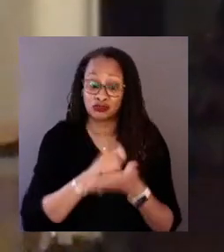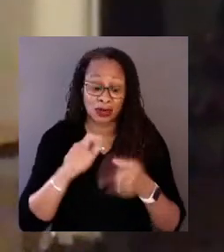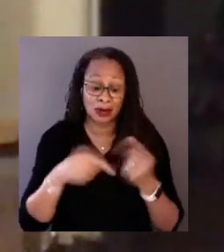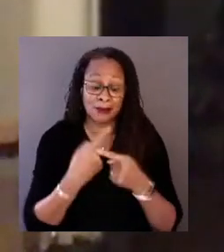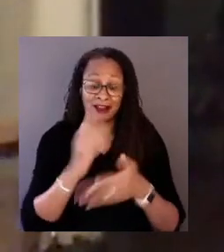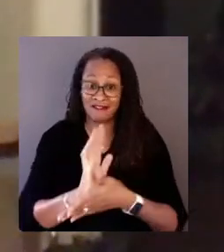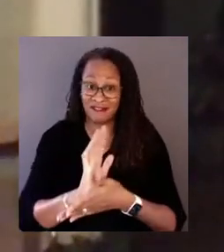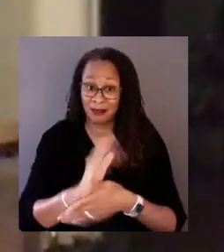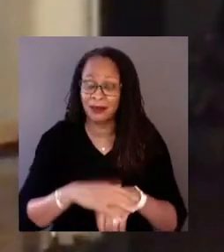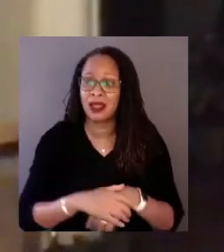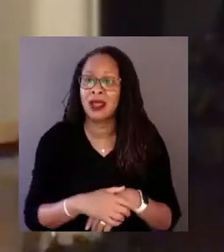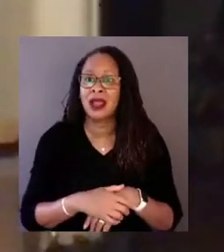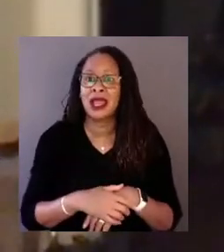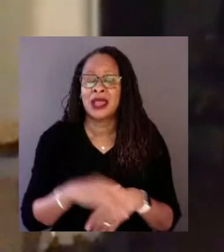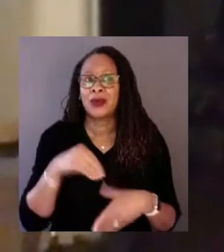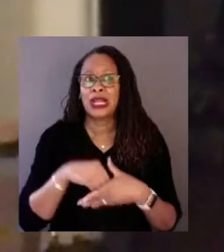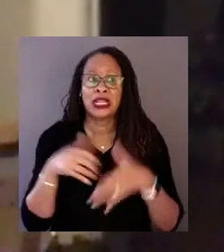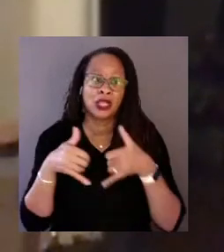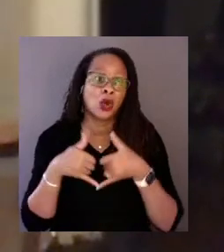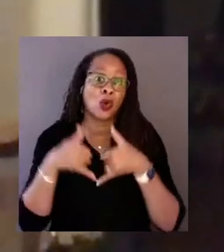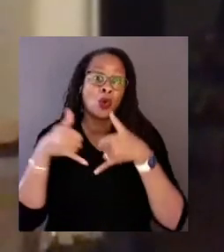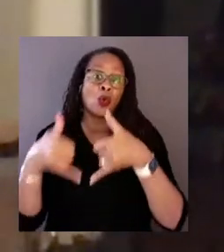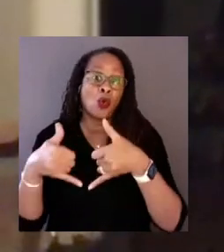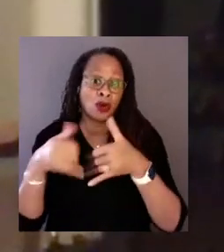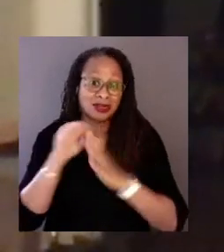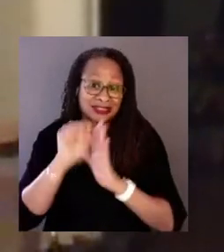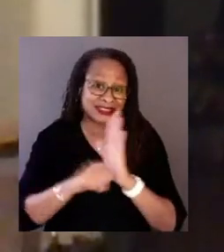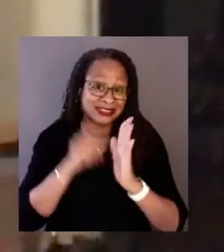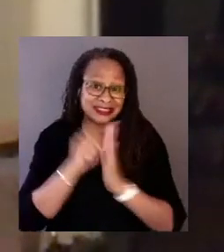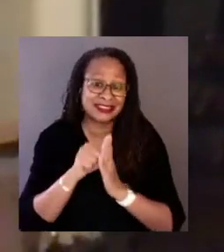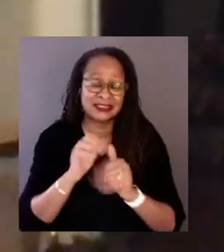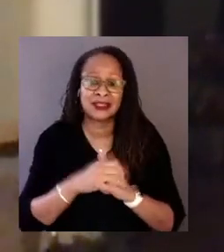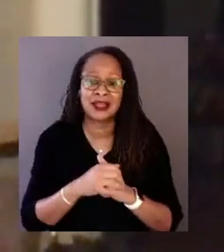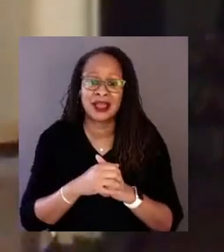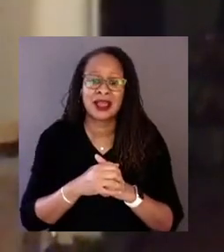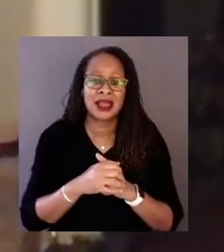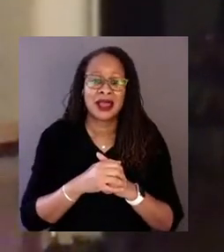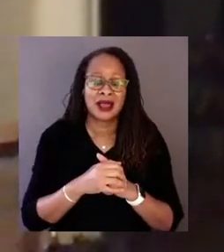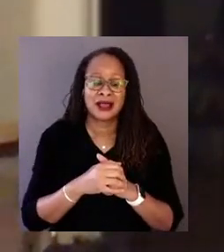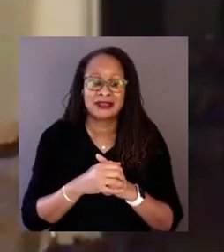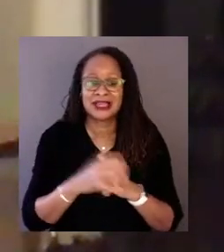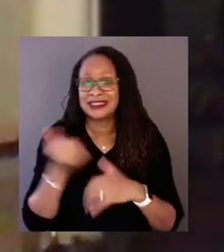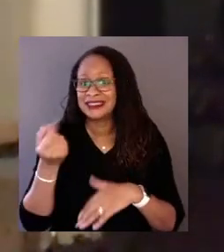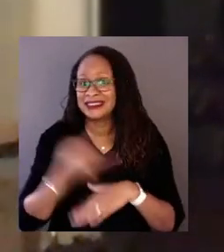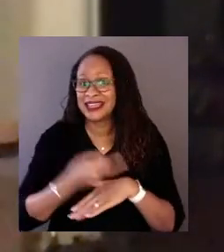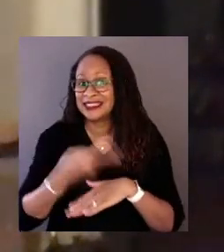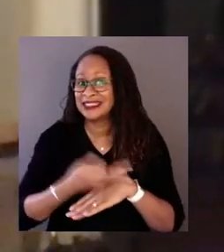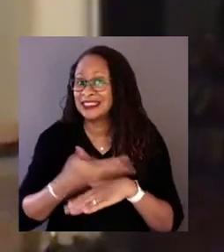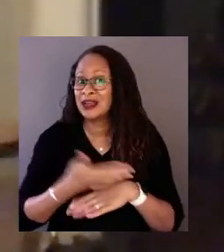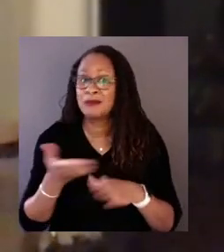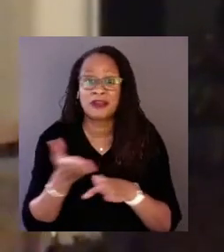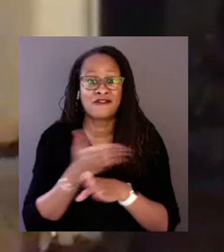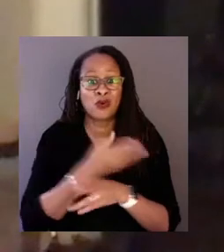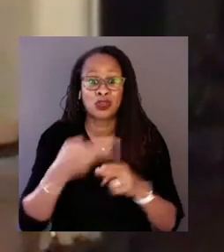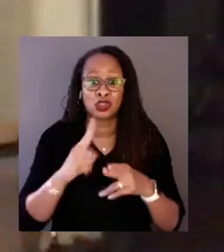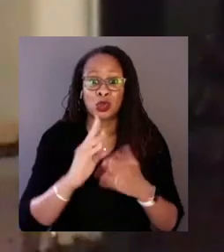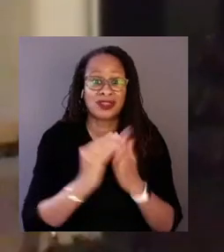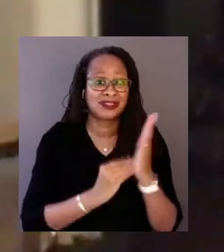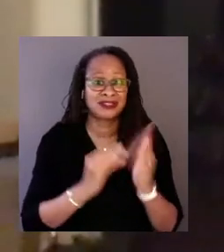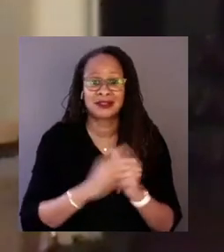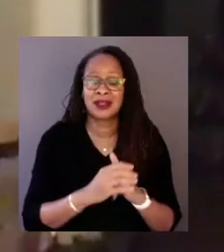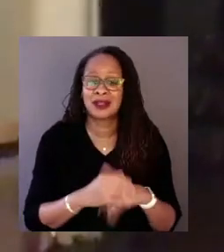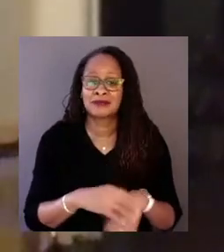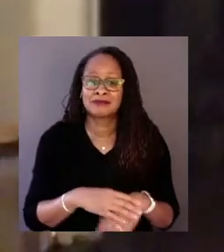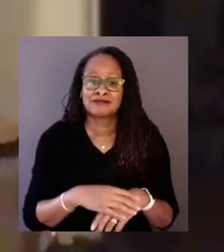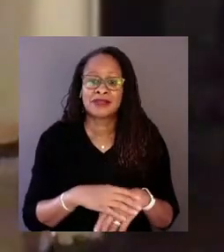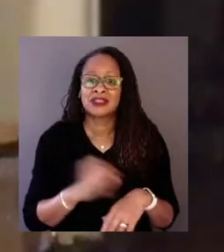that awards season sort of stage before the shortlist, a lot of editors will, straight out say, let's wait to see if it makes it